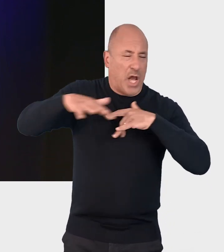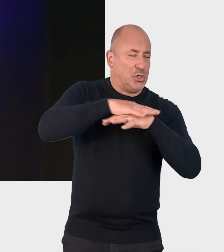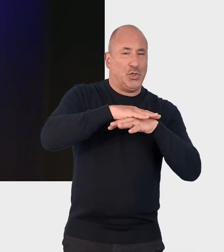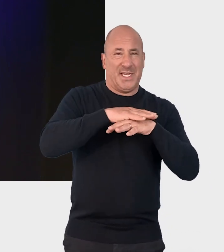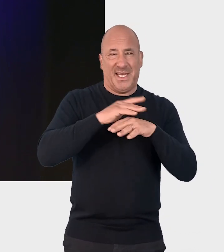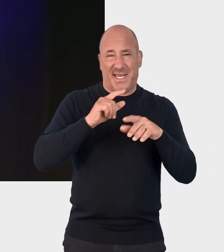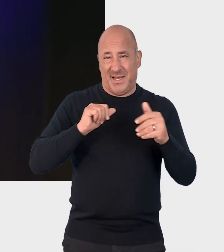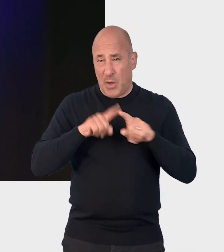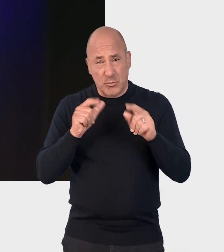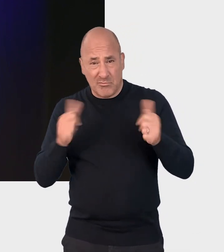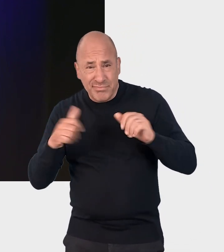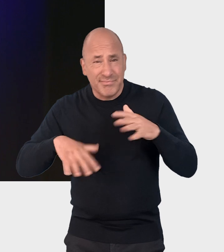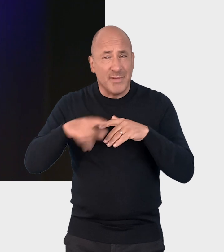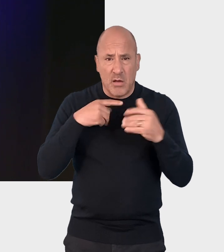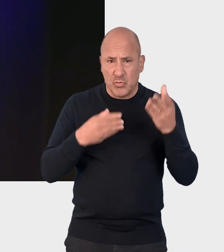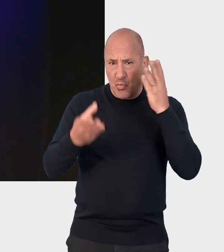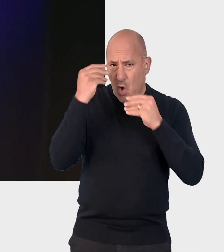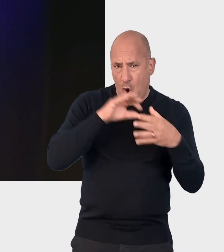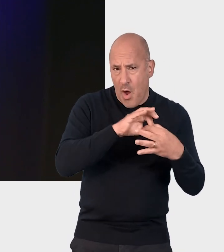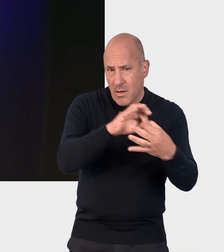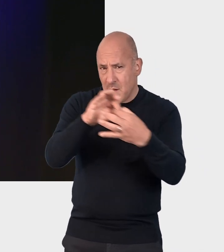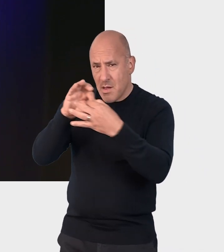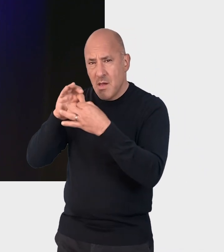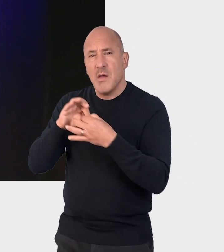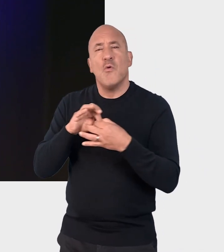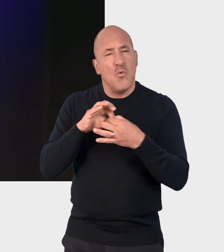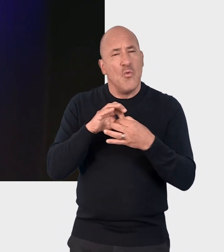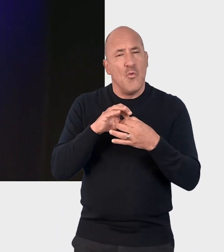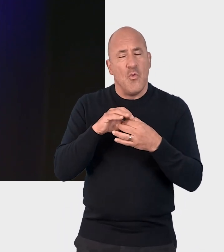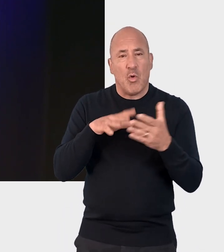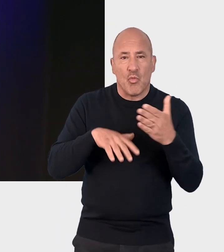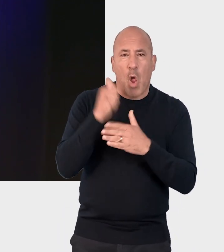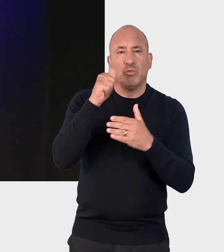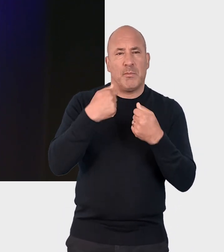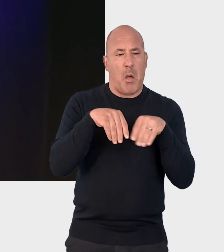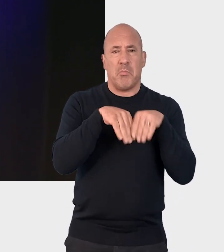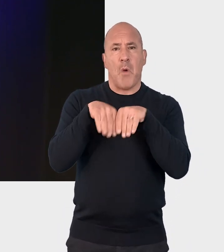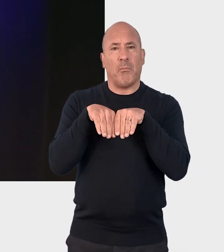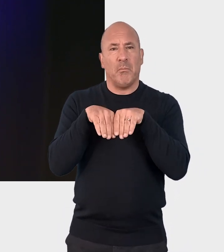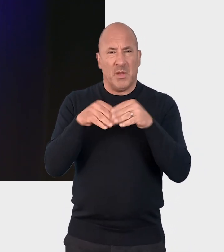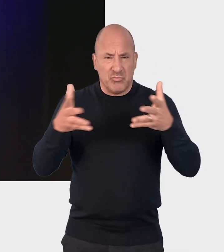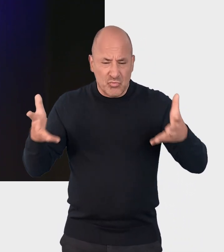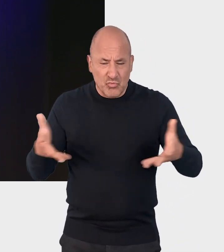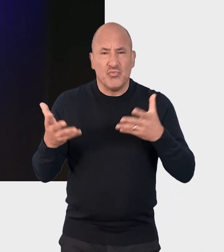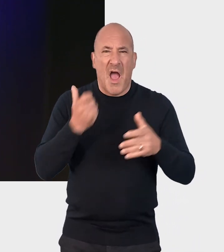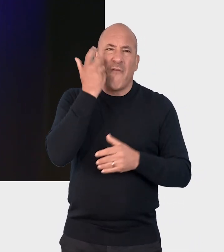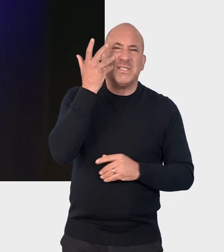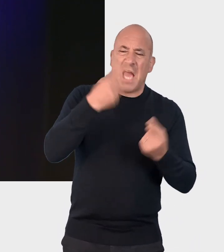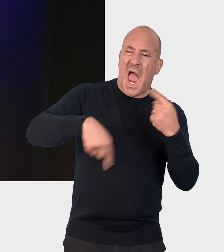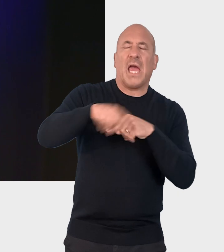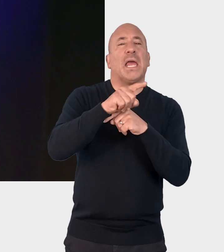our communities and neighbourhoods, and to learn together how we can ultimately democratise culture,